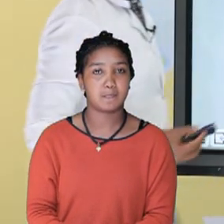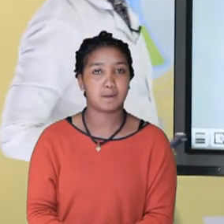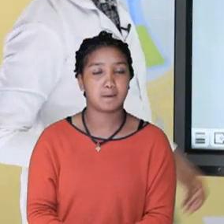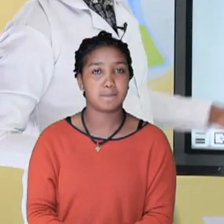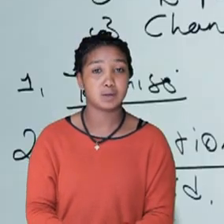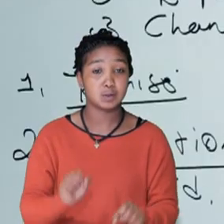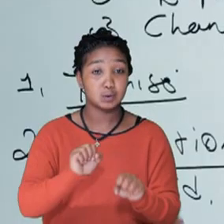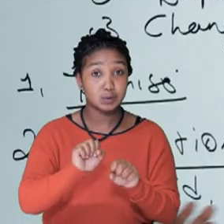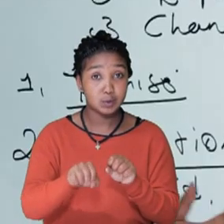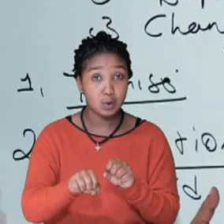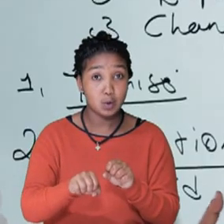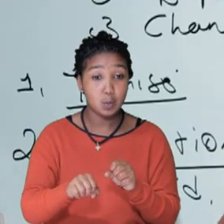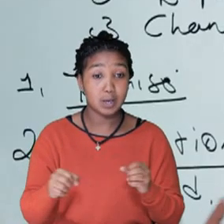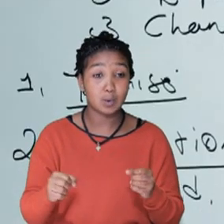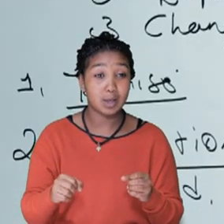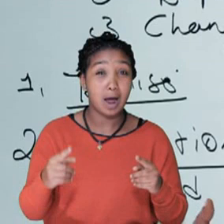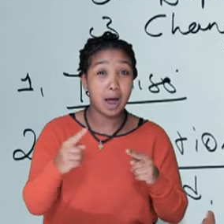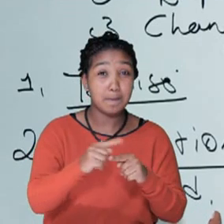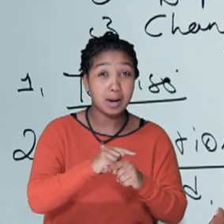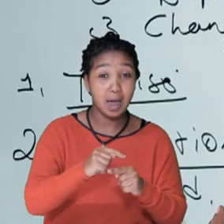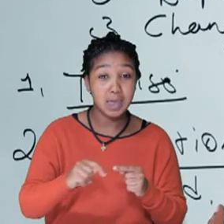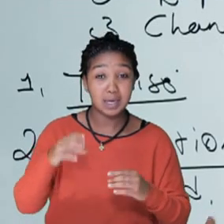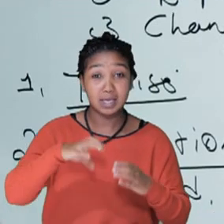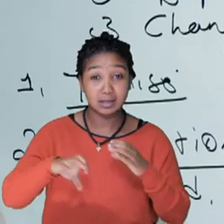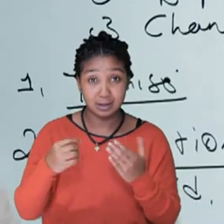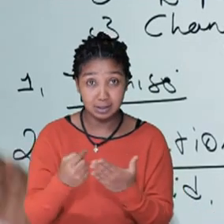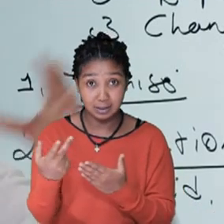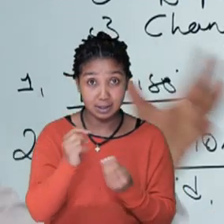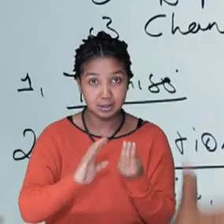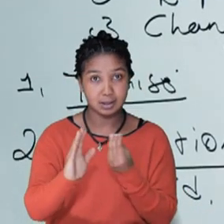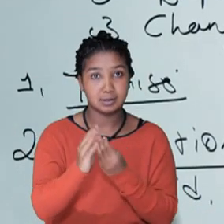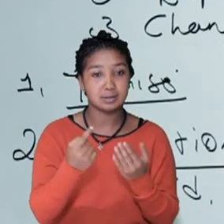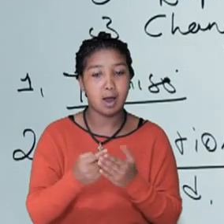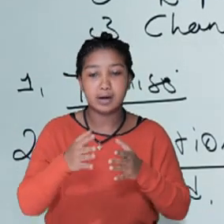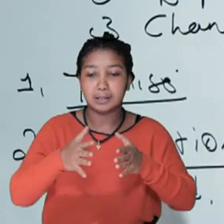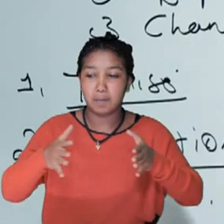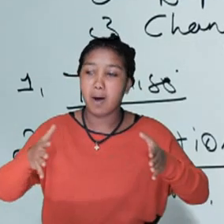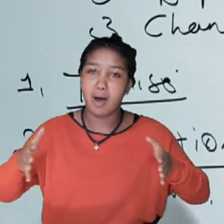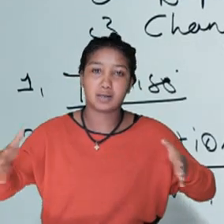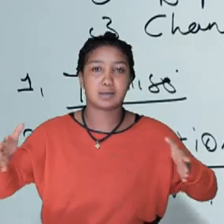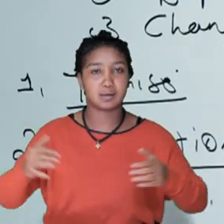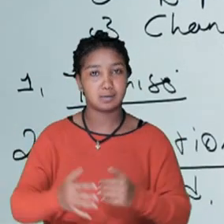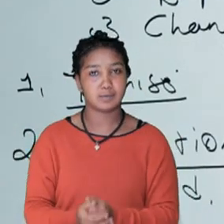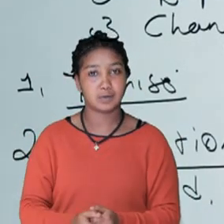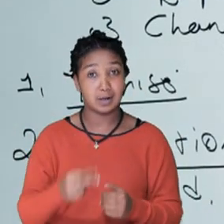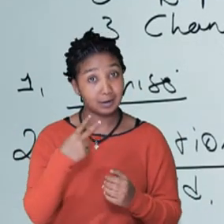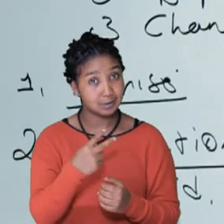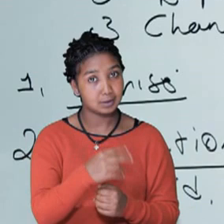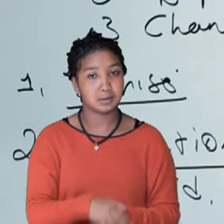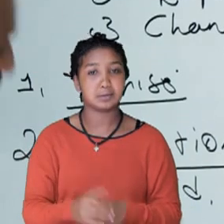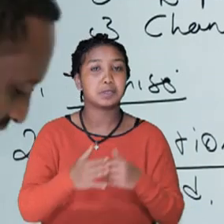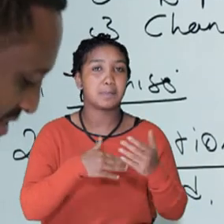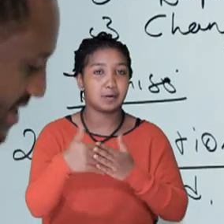So when we apply heat in these three states, they are expand. Let us see by simple